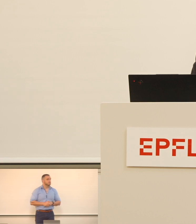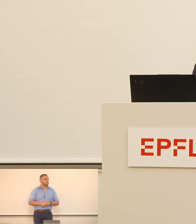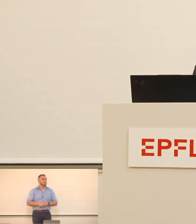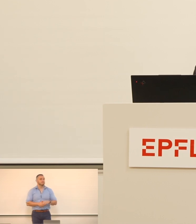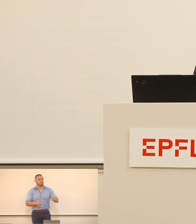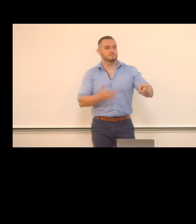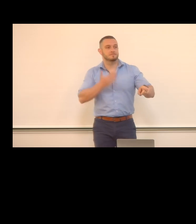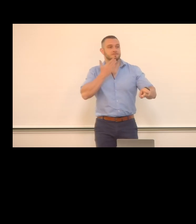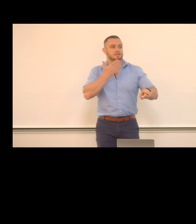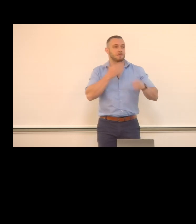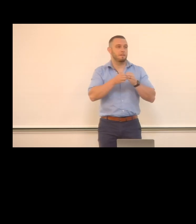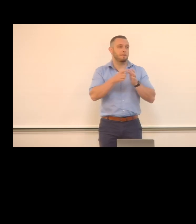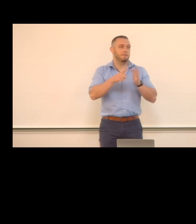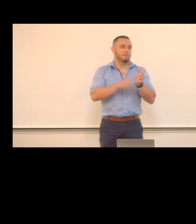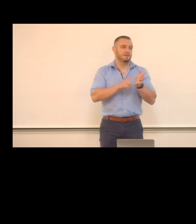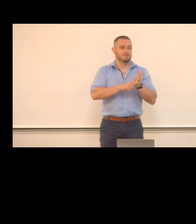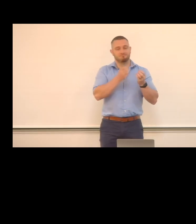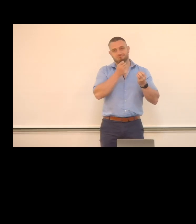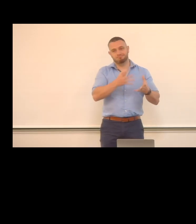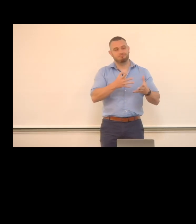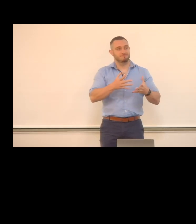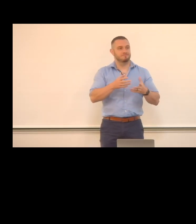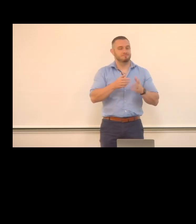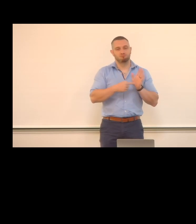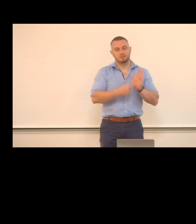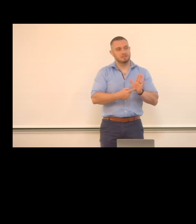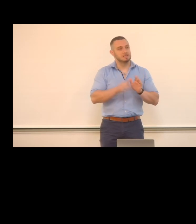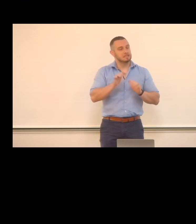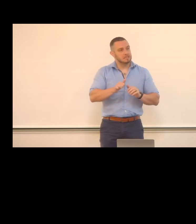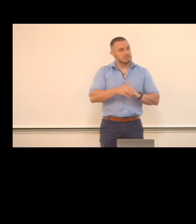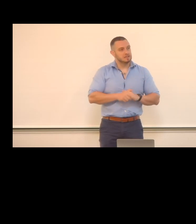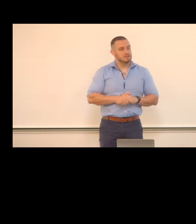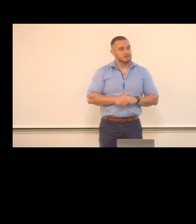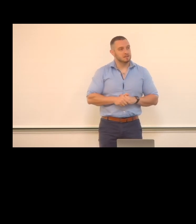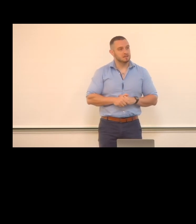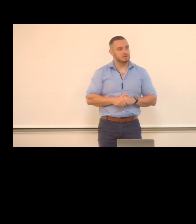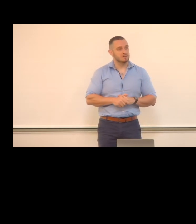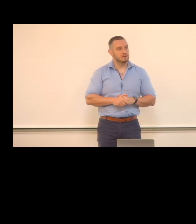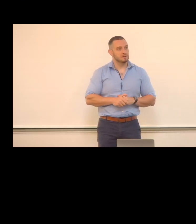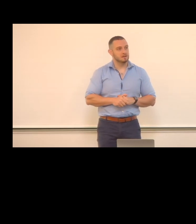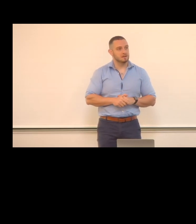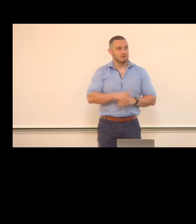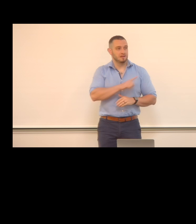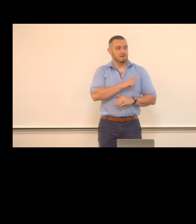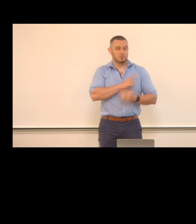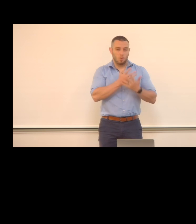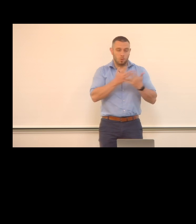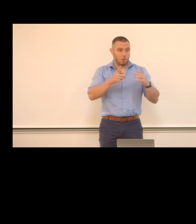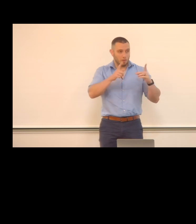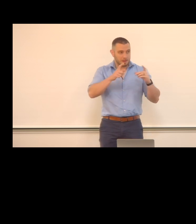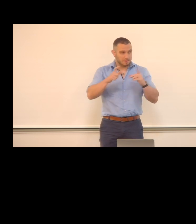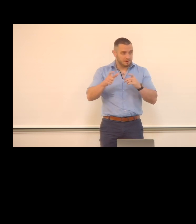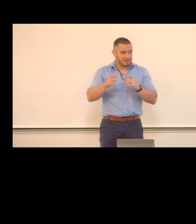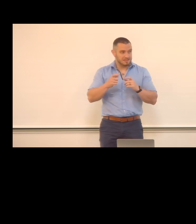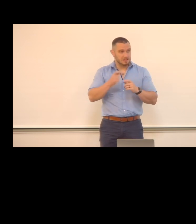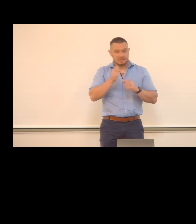Thank you so much, Bill, for a wonderful presentation. And yes, just regarding the lights, because there were some amazing pictures that sadly we couldn't